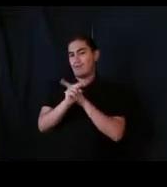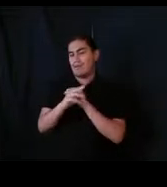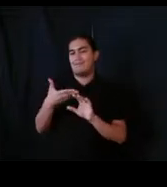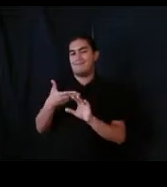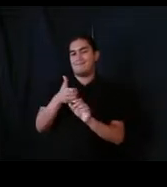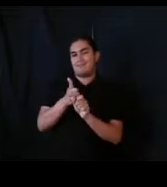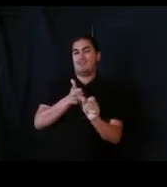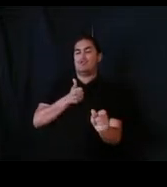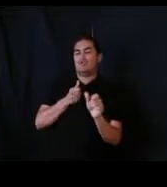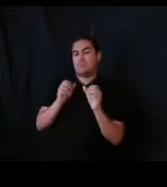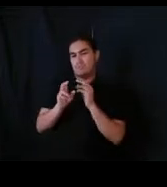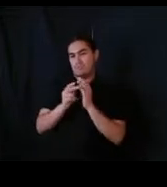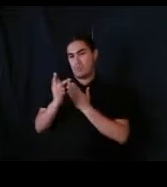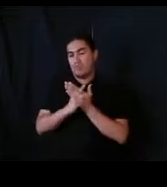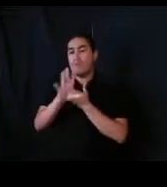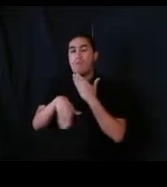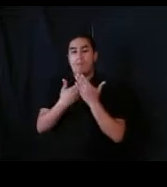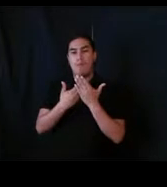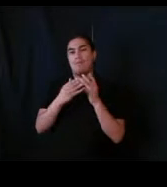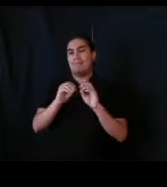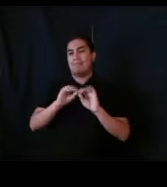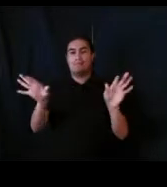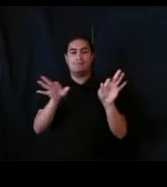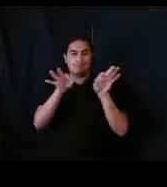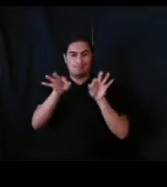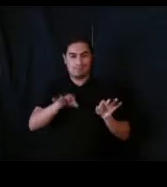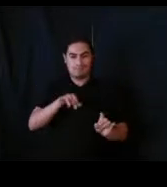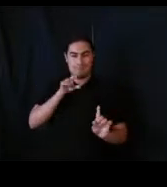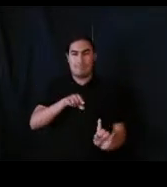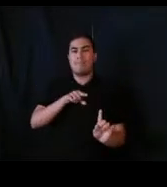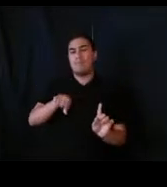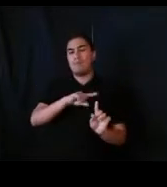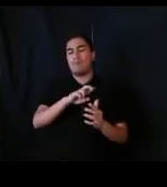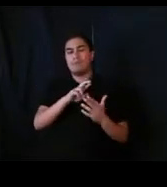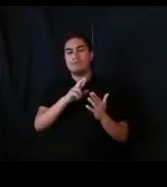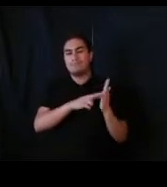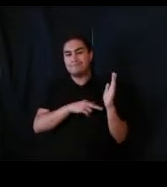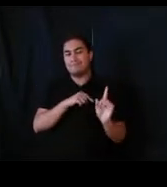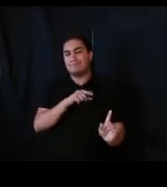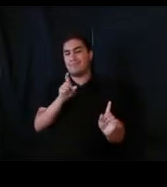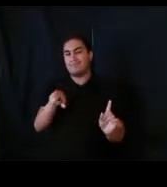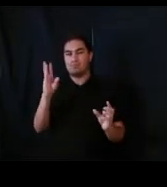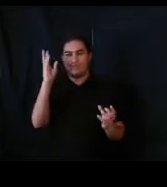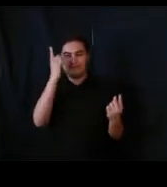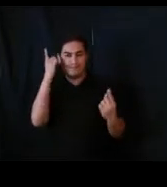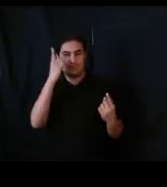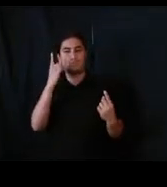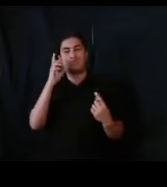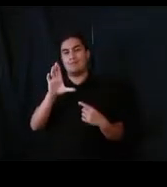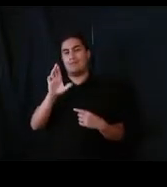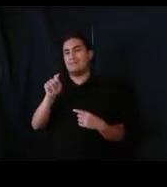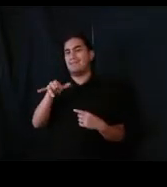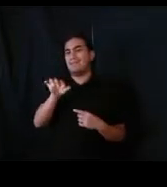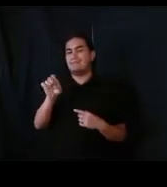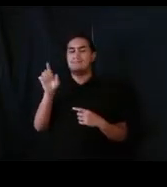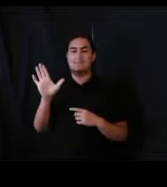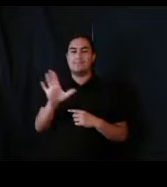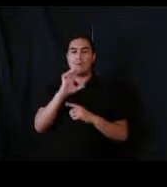program all include all explicitly state that those programs have to uh consider capital as part of the program goals and